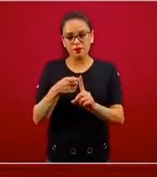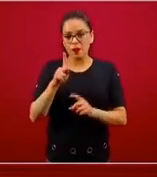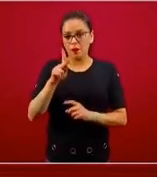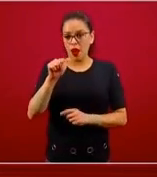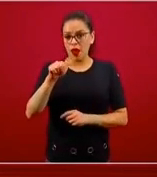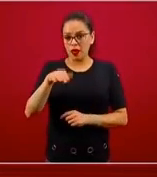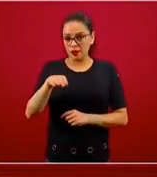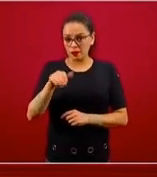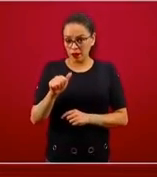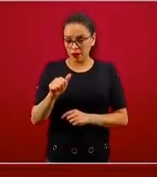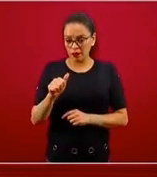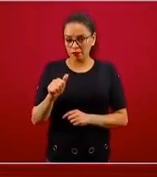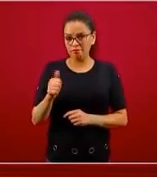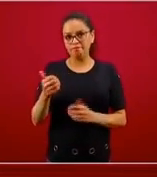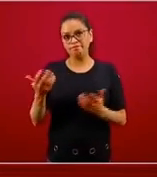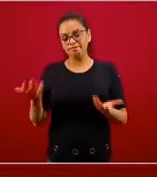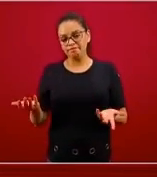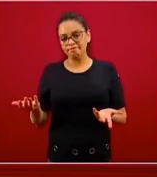of plasma,